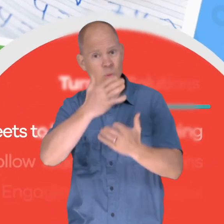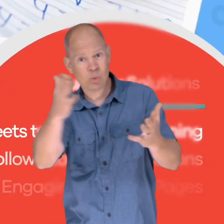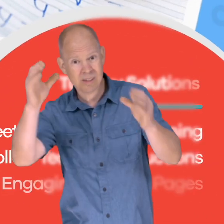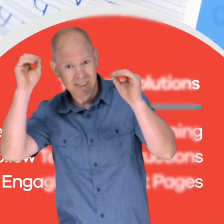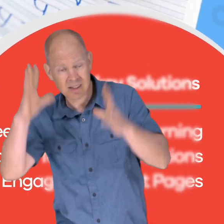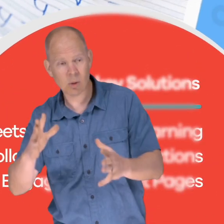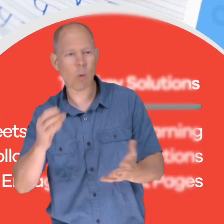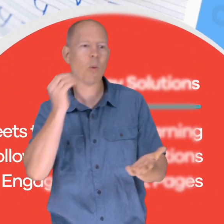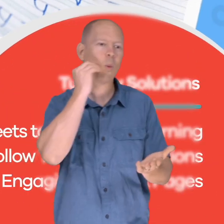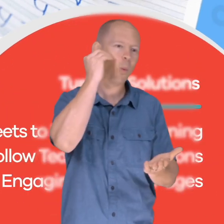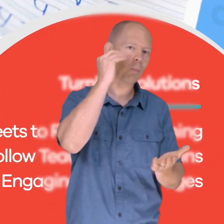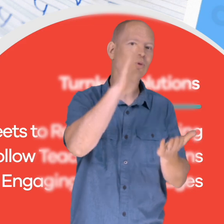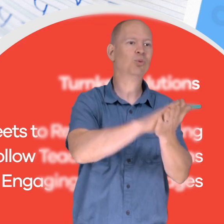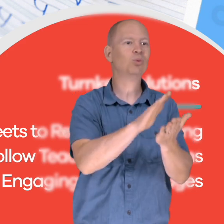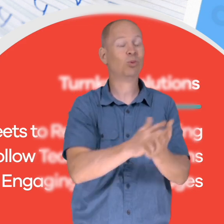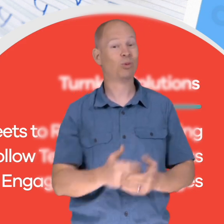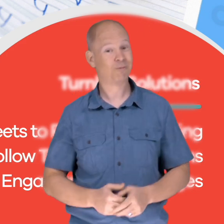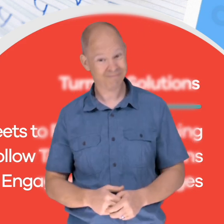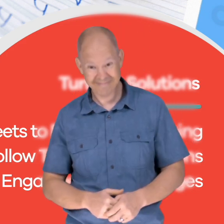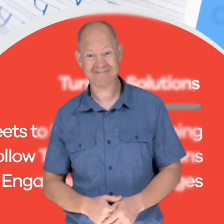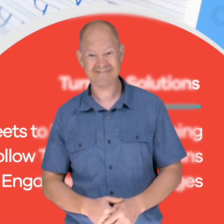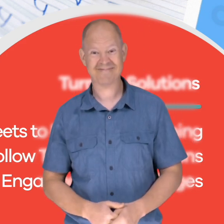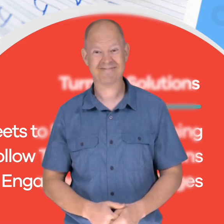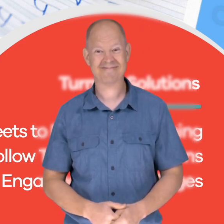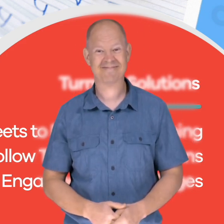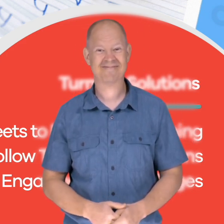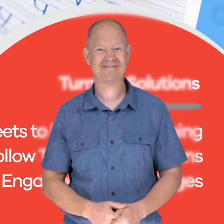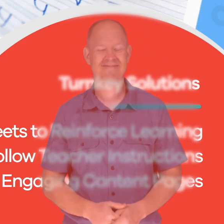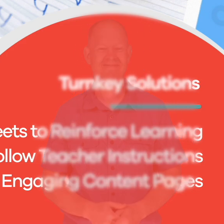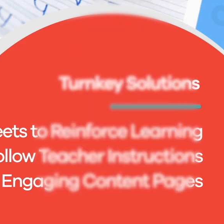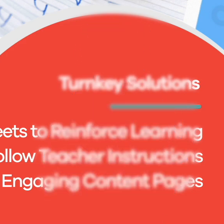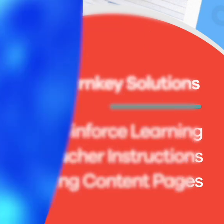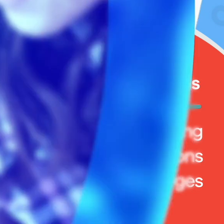turnkey solutions for teachers and homeschoolers.